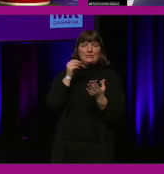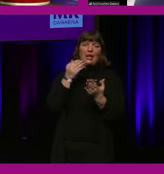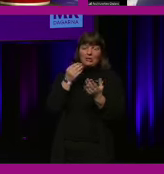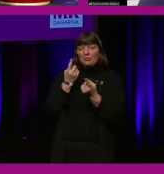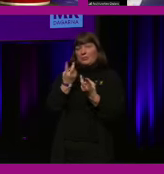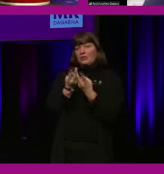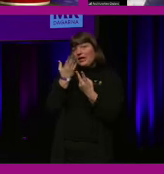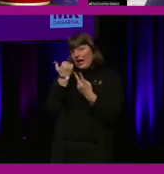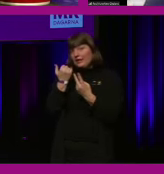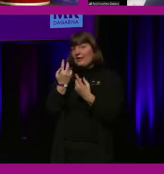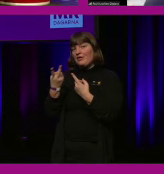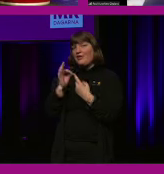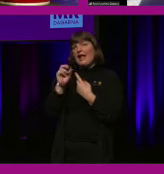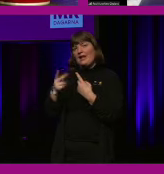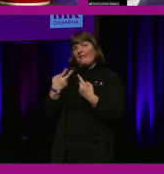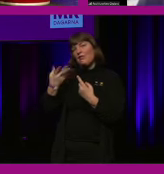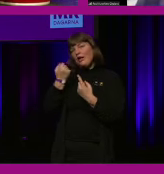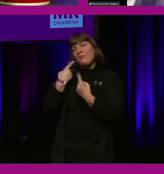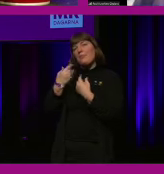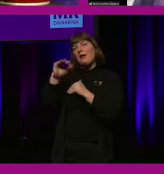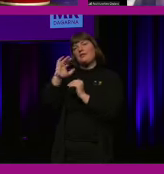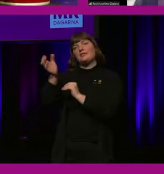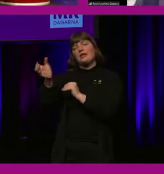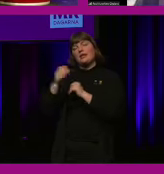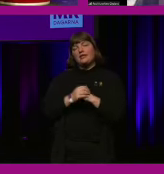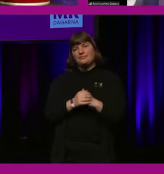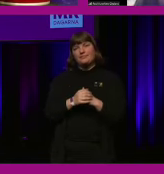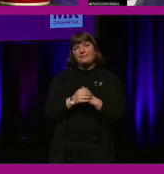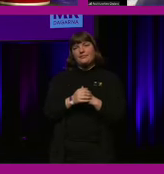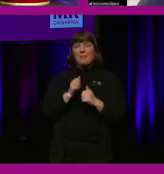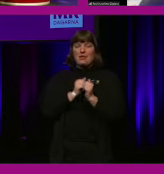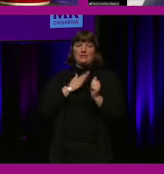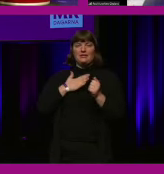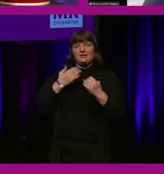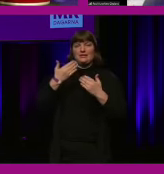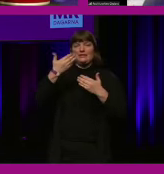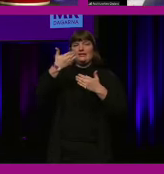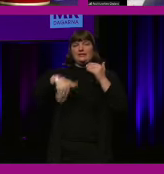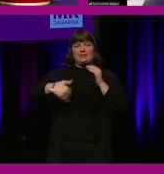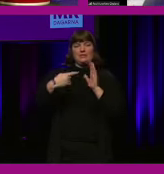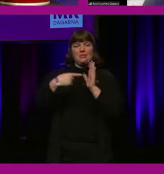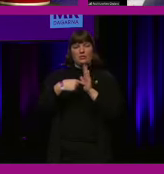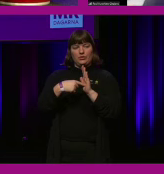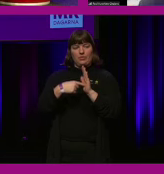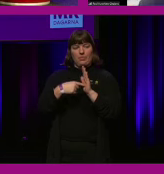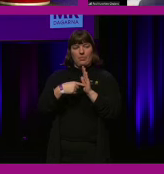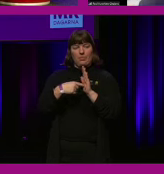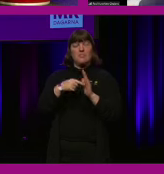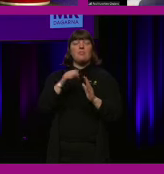about it sometime, Helen. But my closing remark is